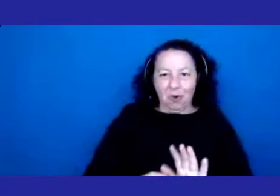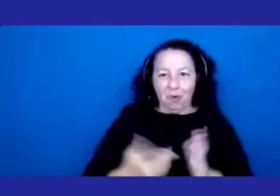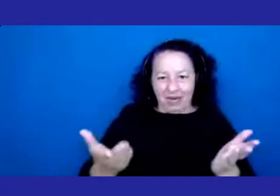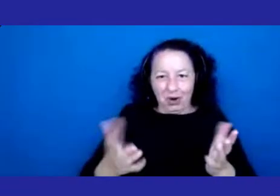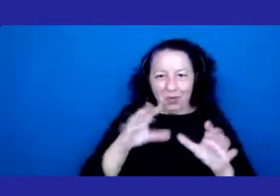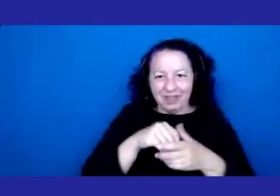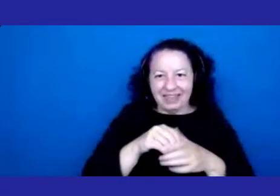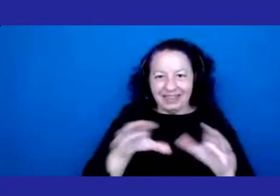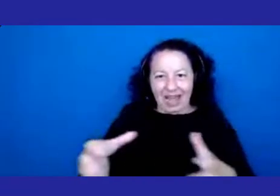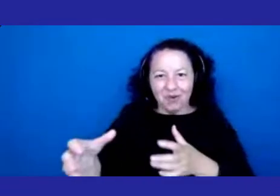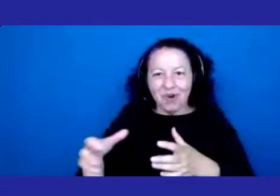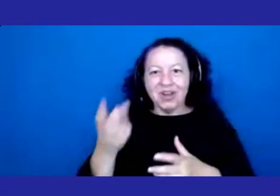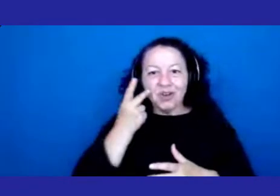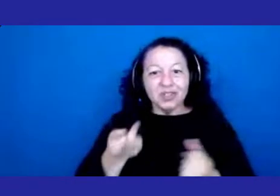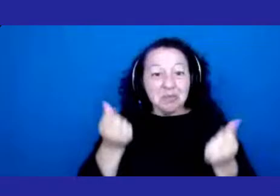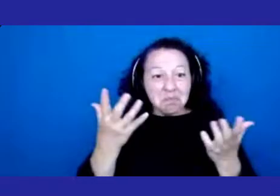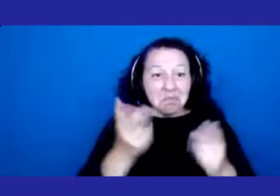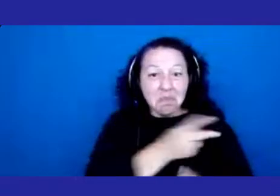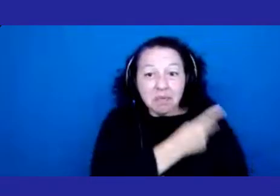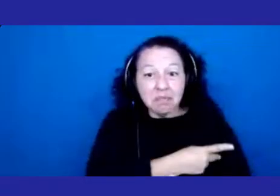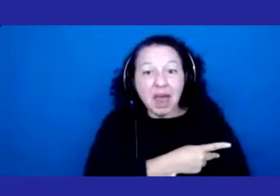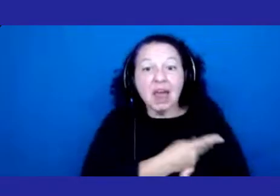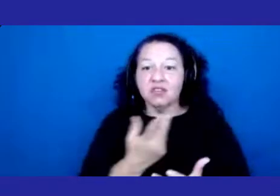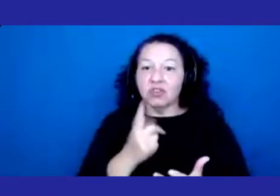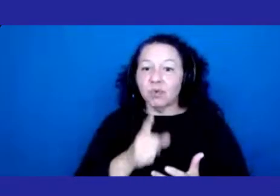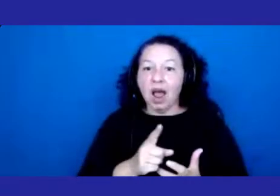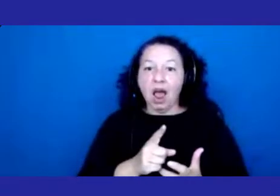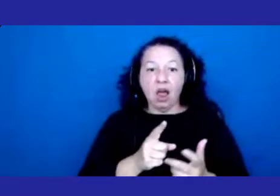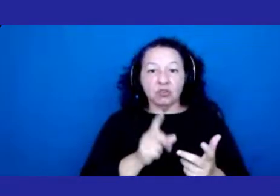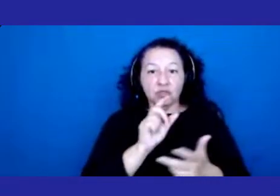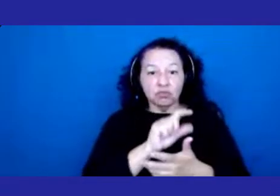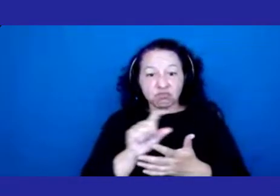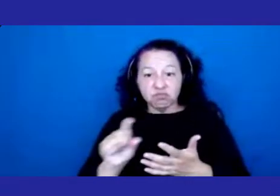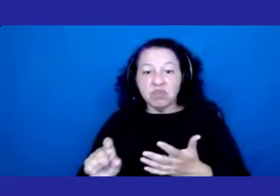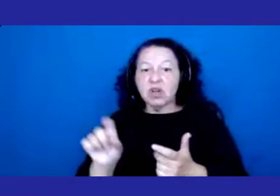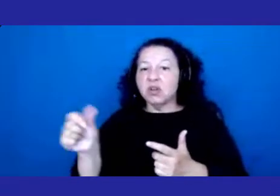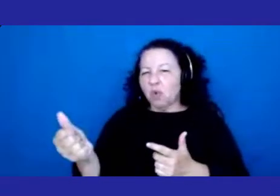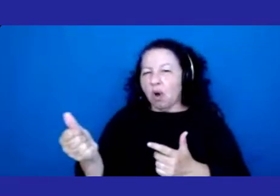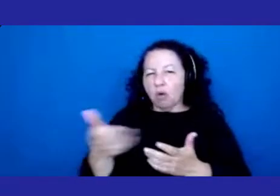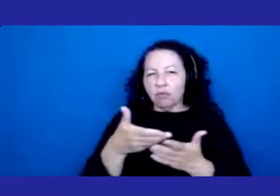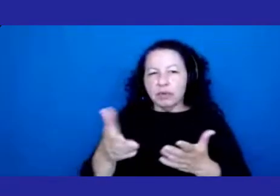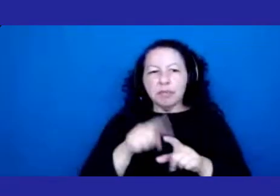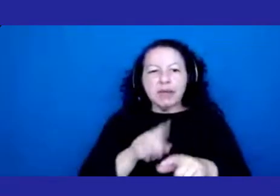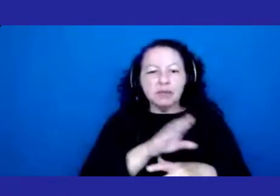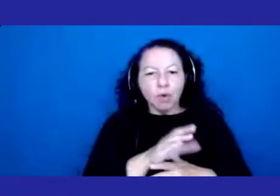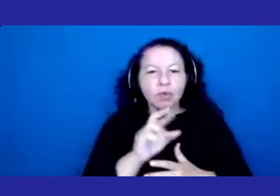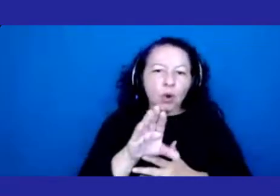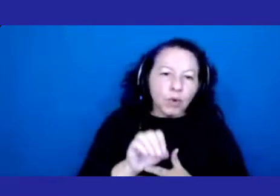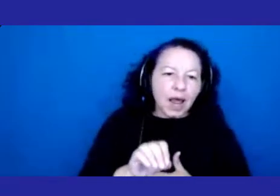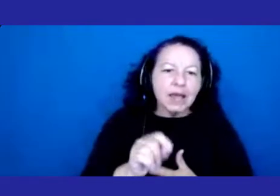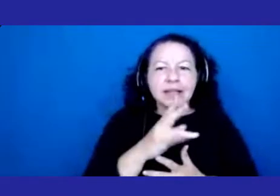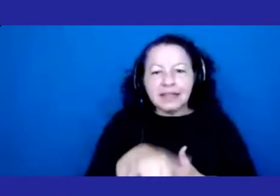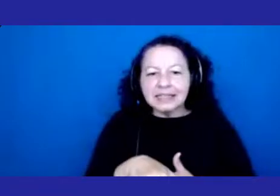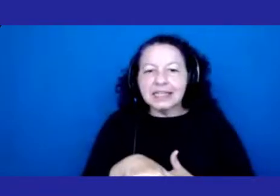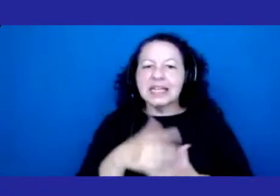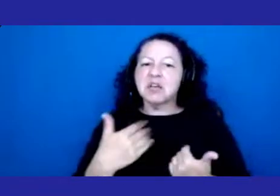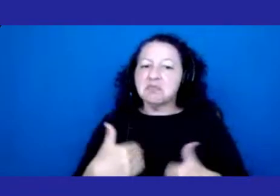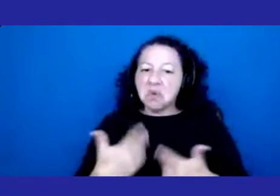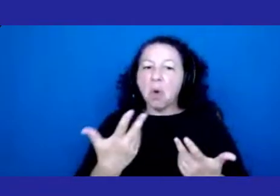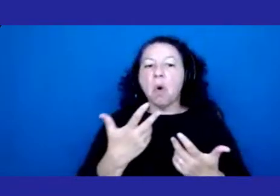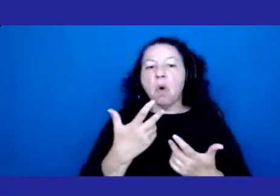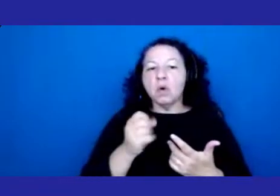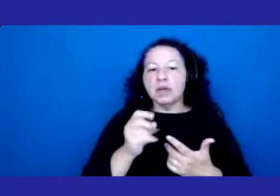see that many of these patients were aggregated to something else based on their race and ethnicity in EPIC, not using that ethnic